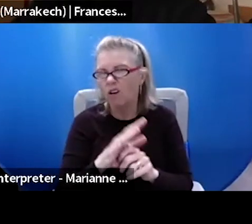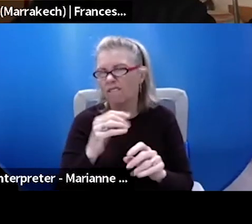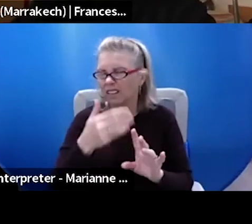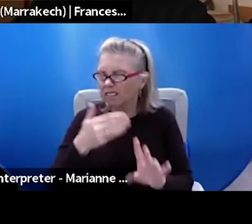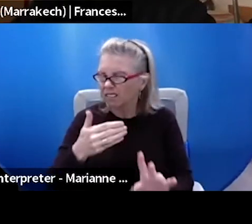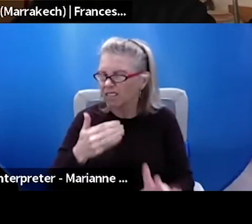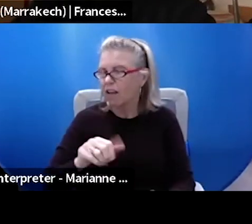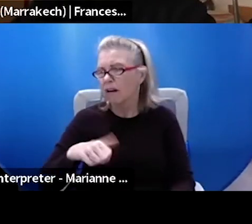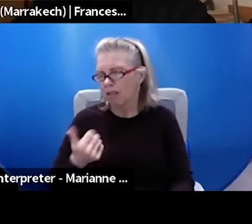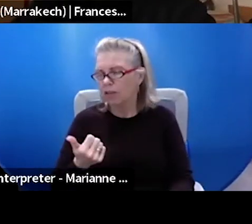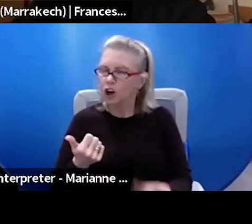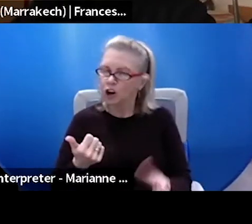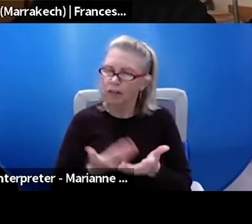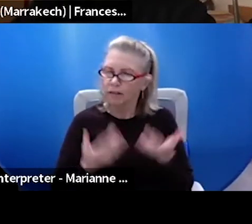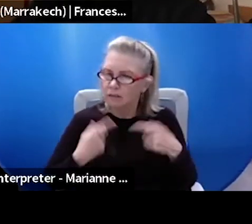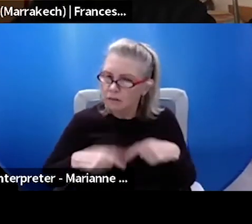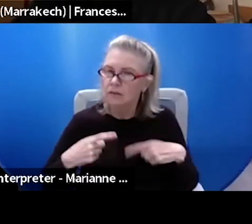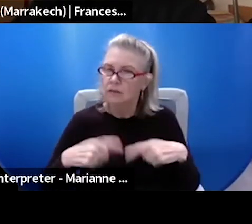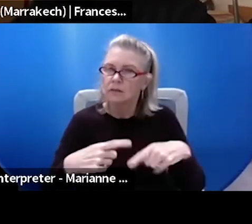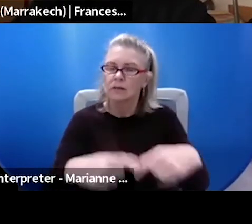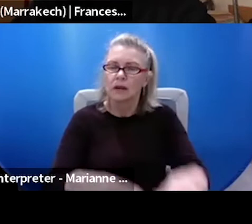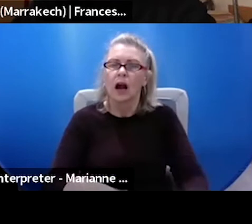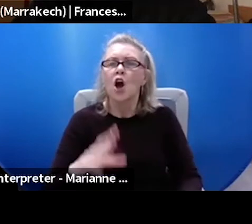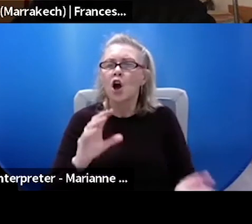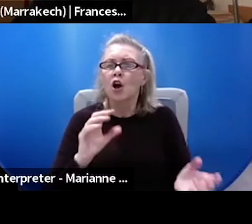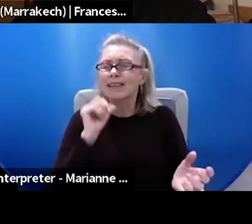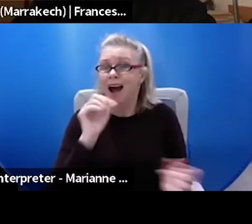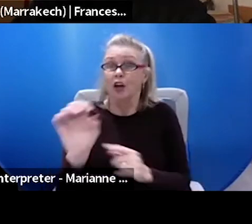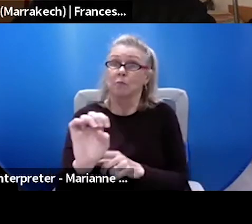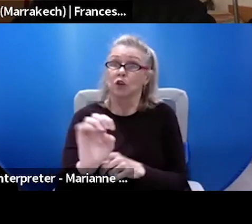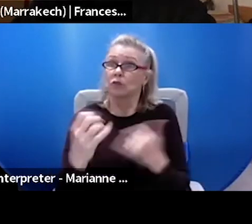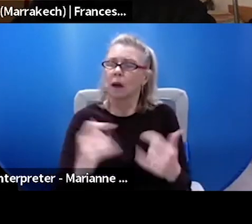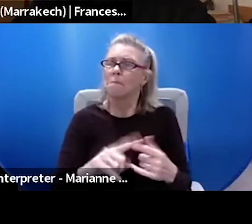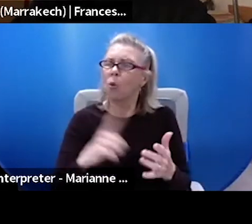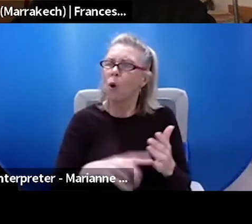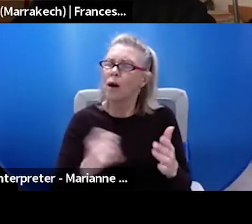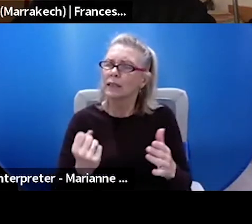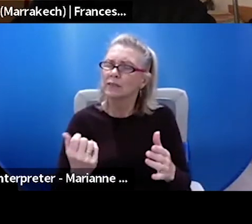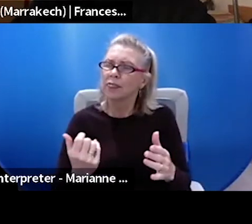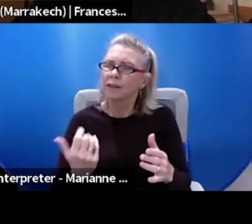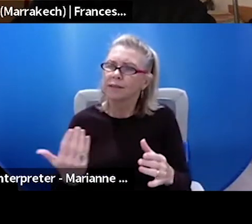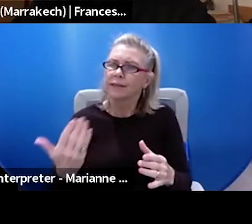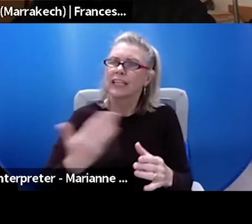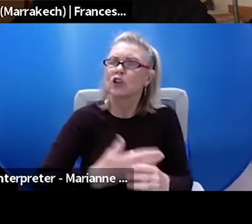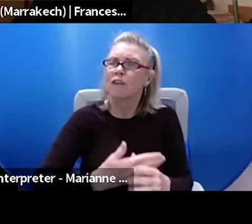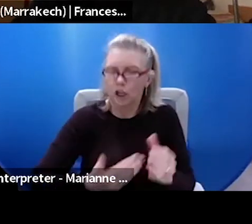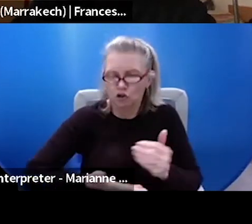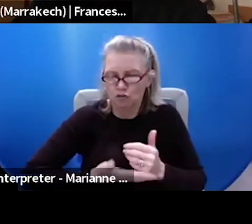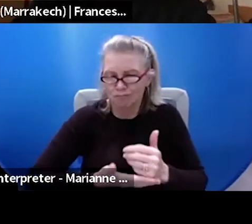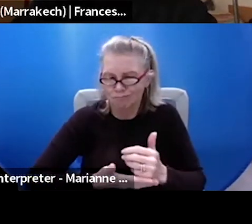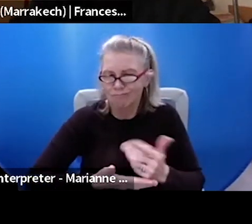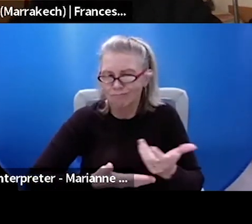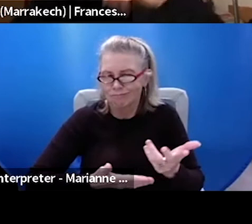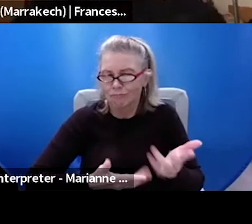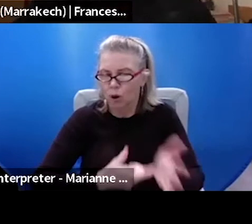is an investment in what is the intervention required to anticipate certain dynamics in our